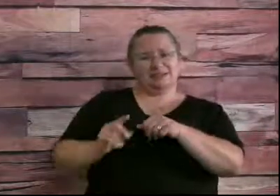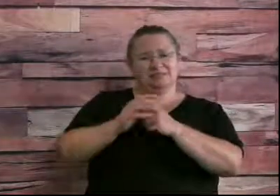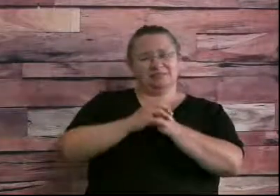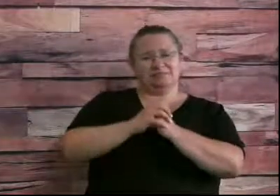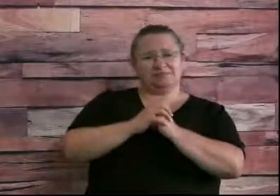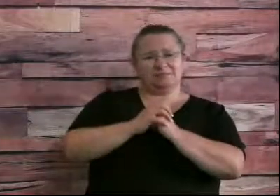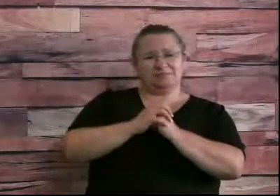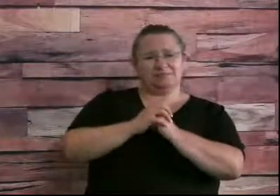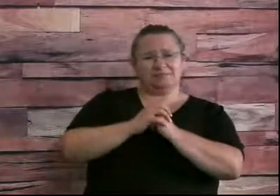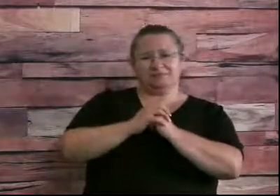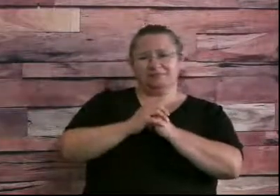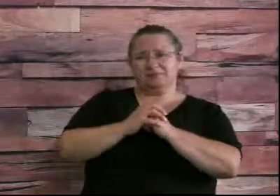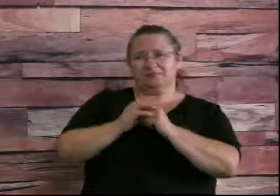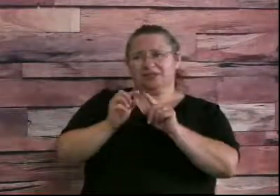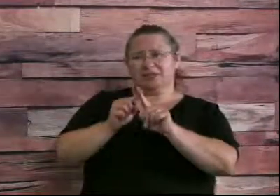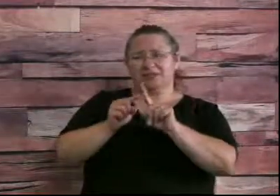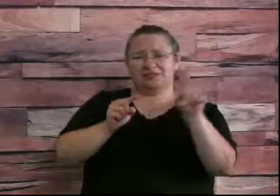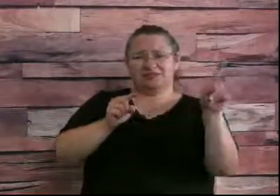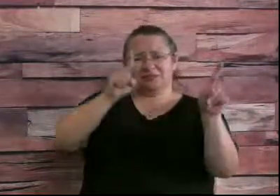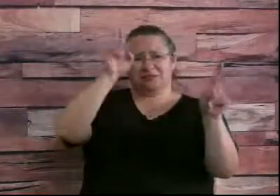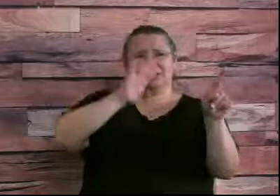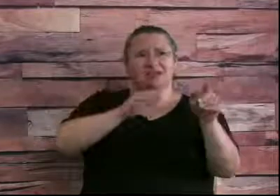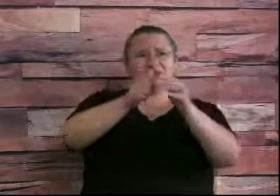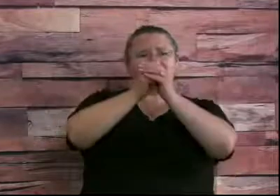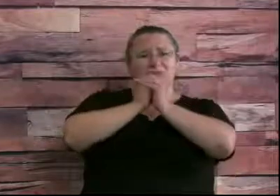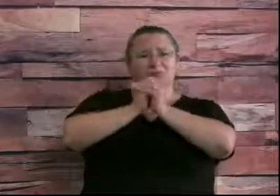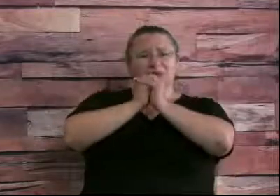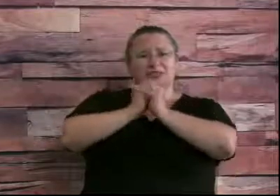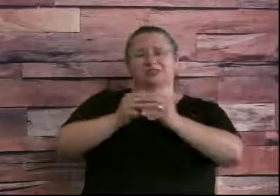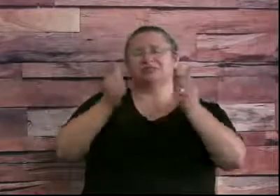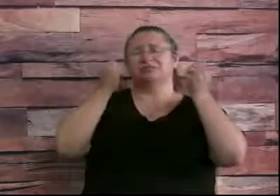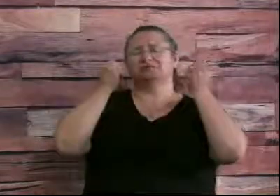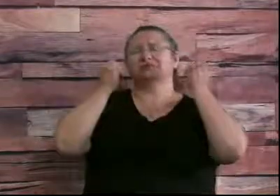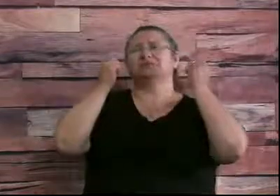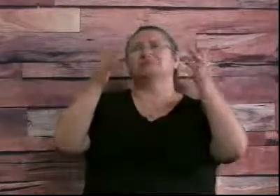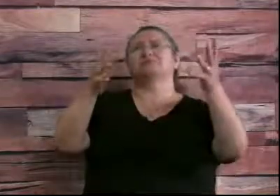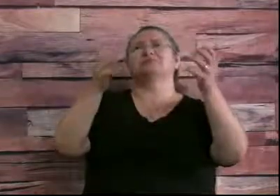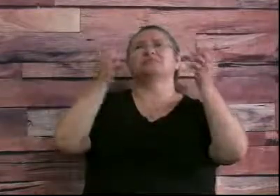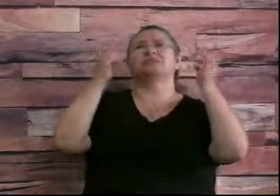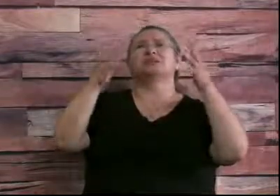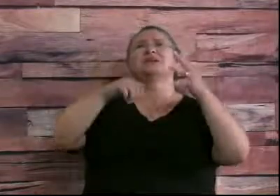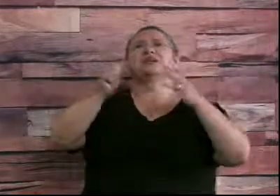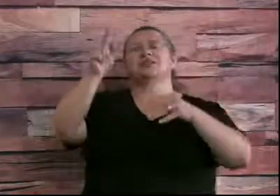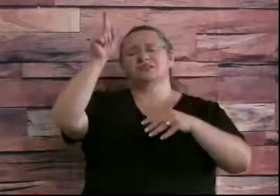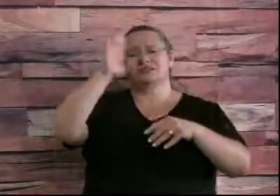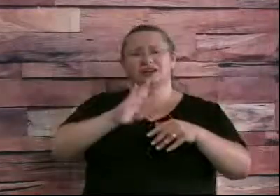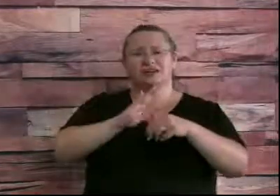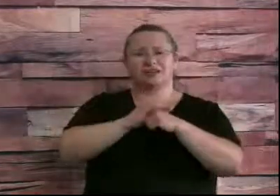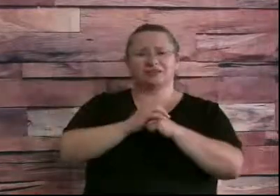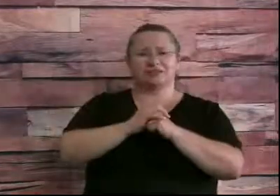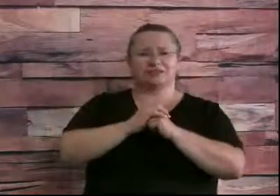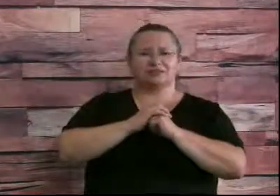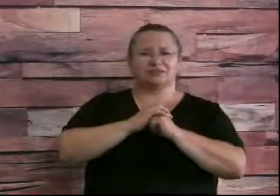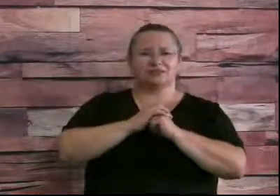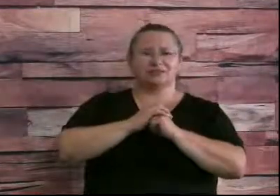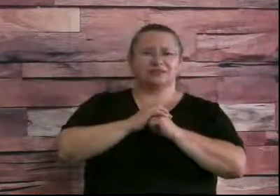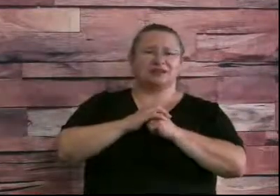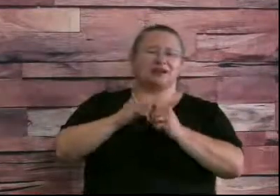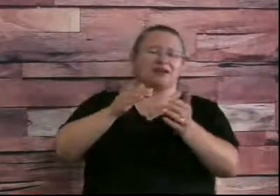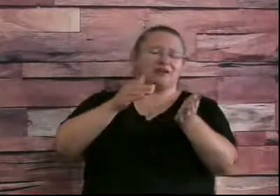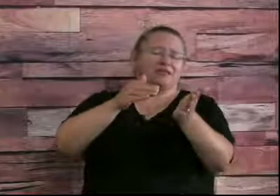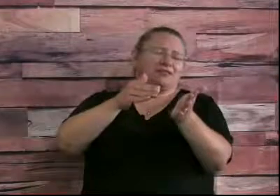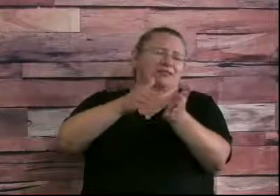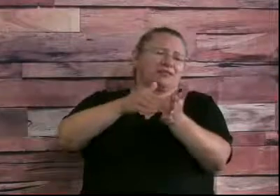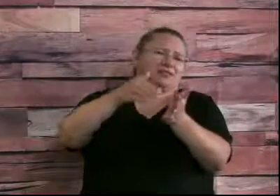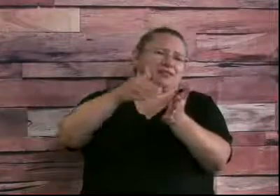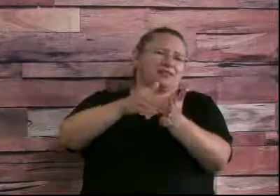Solomon turned from God, worshiped many other gods. He had